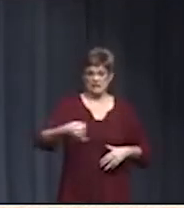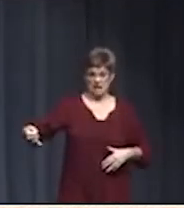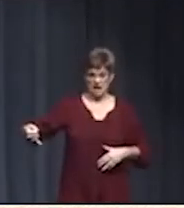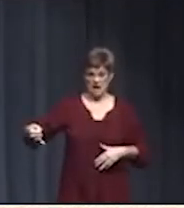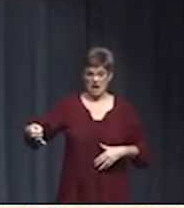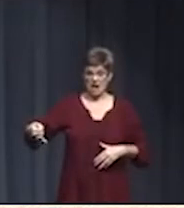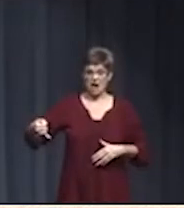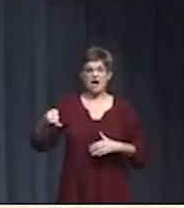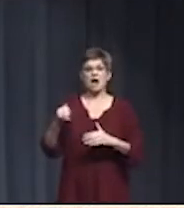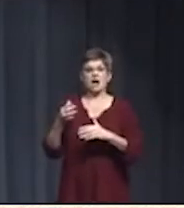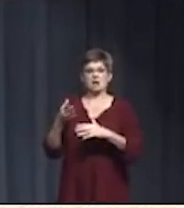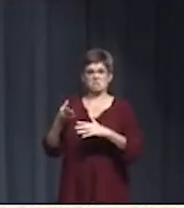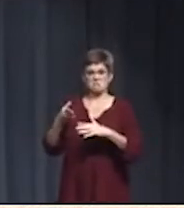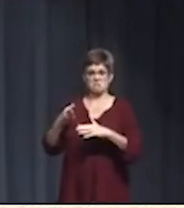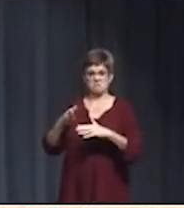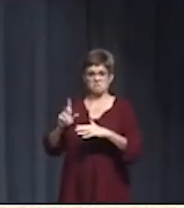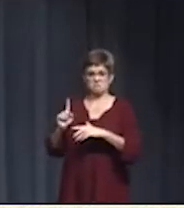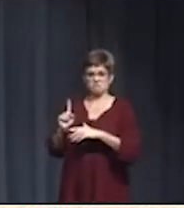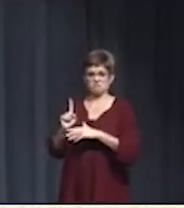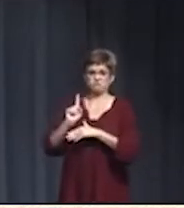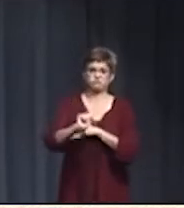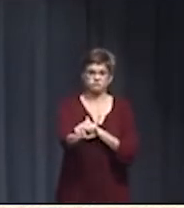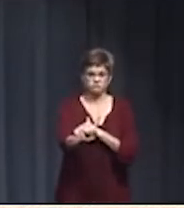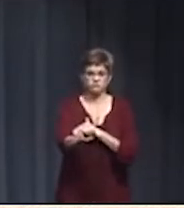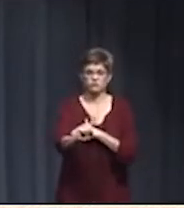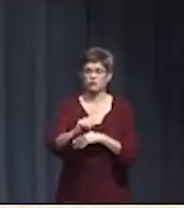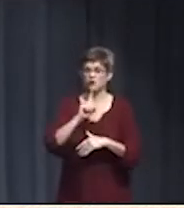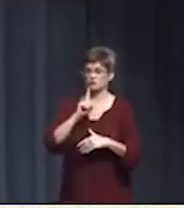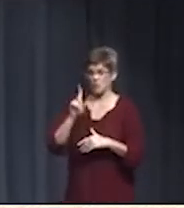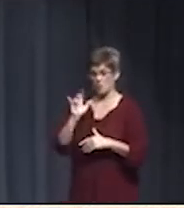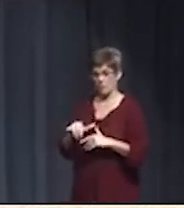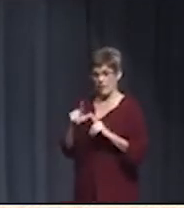the real top-notch players, okay?